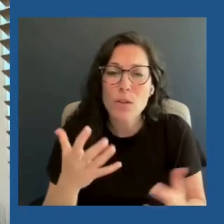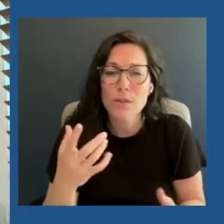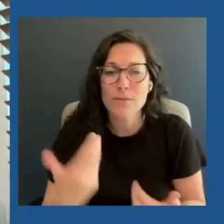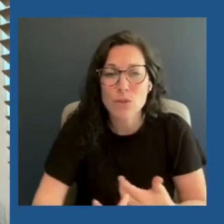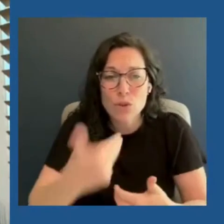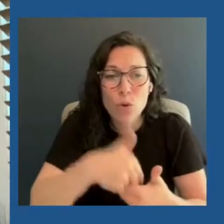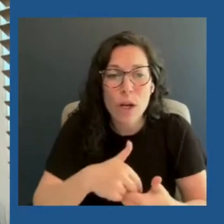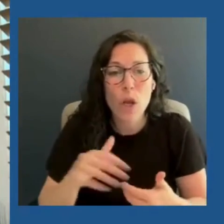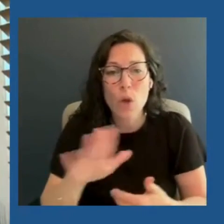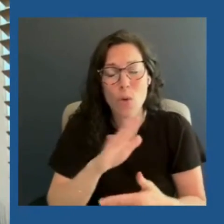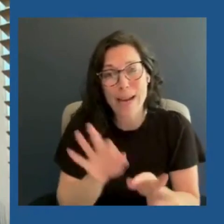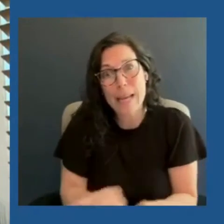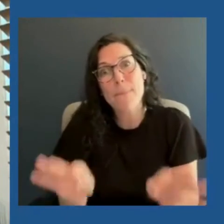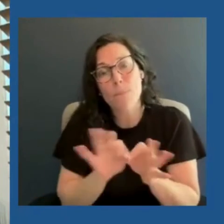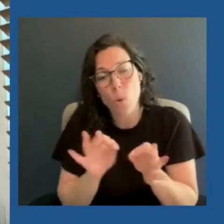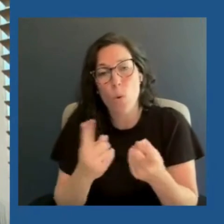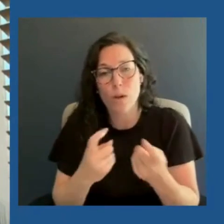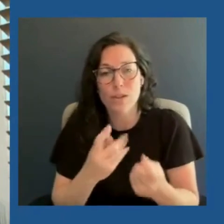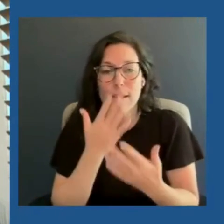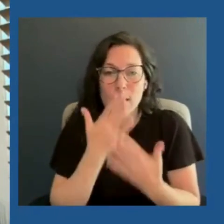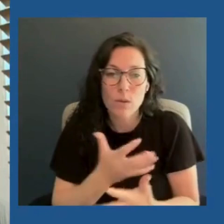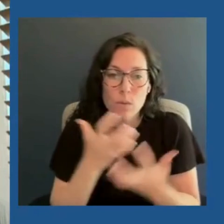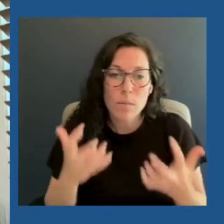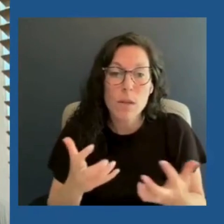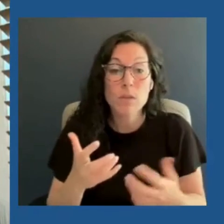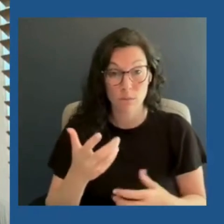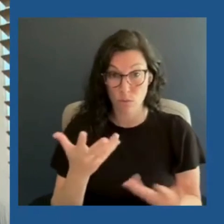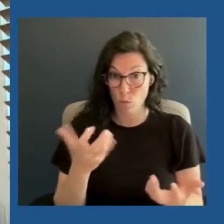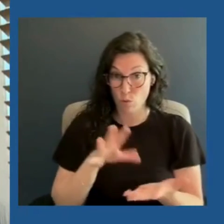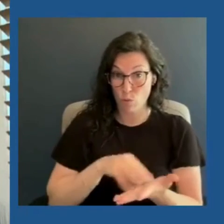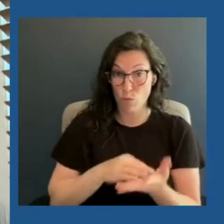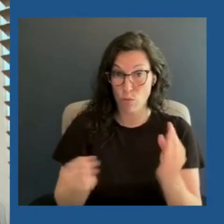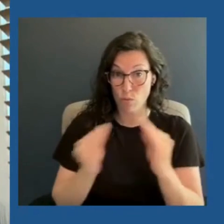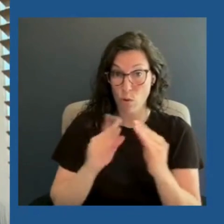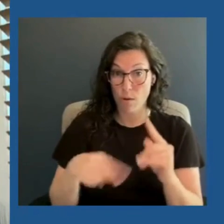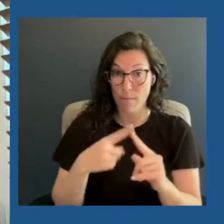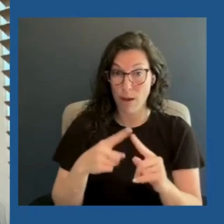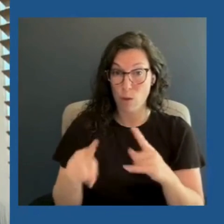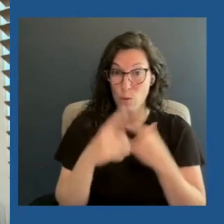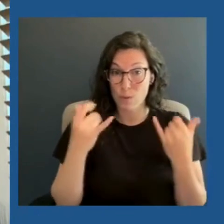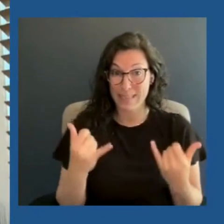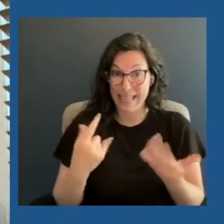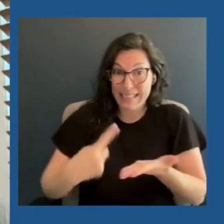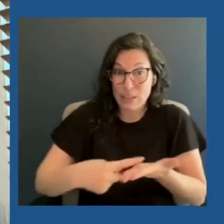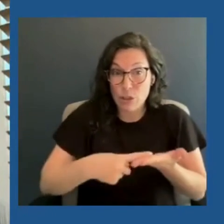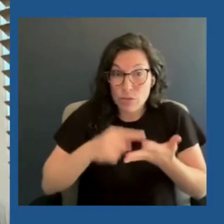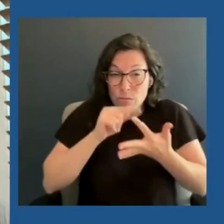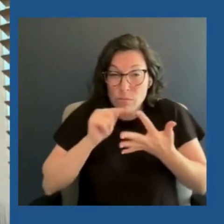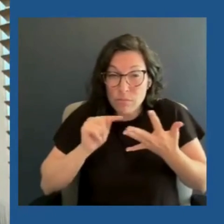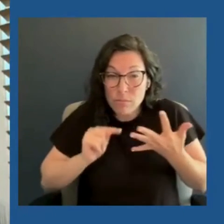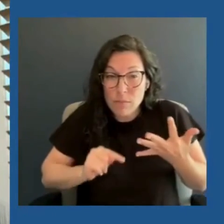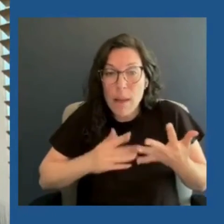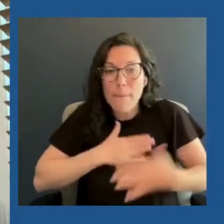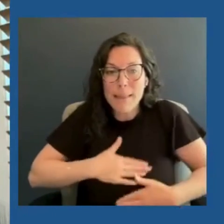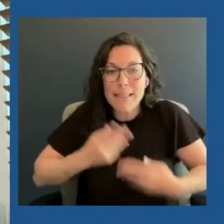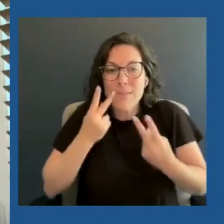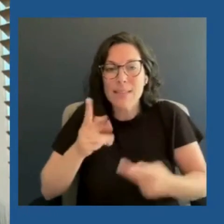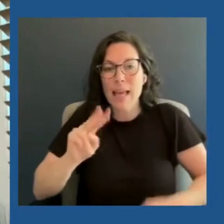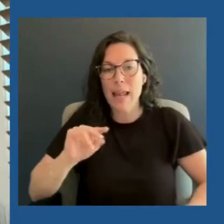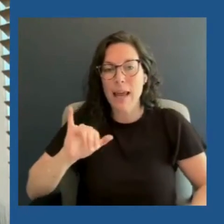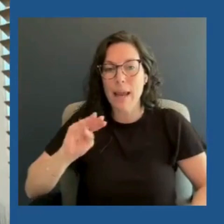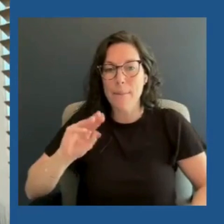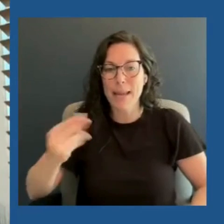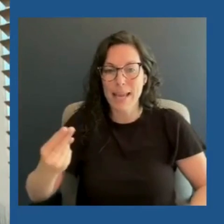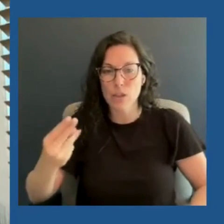important questions. If you want to learn more about what I've discussed here today, please visit the NIMH website for more information.